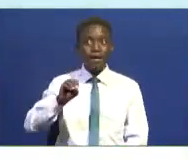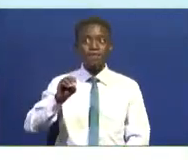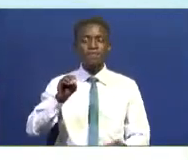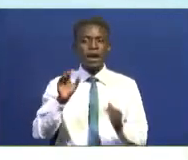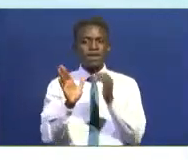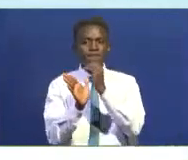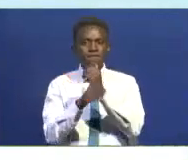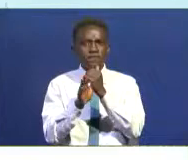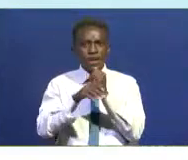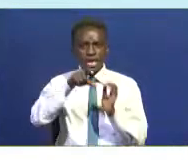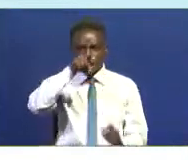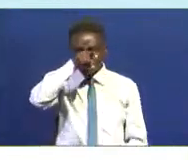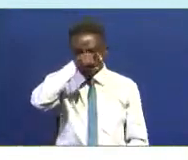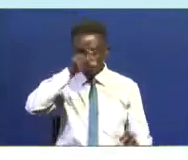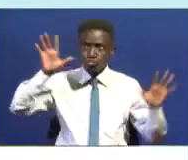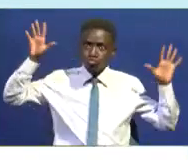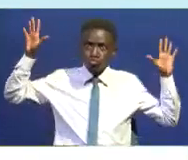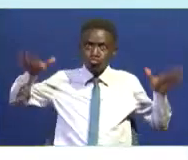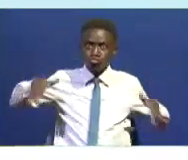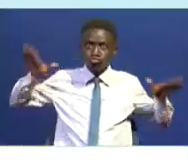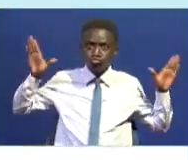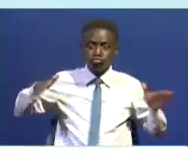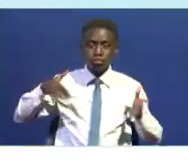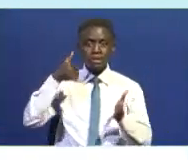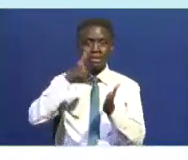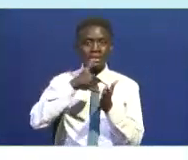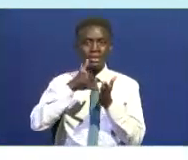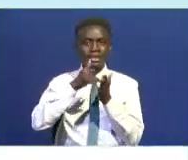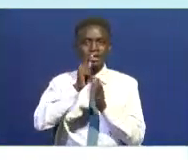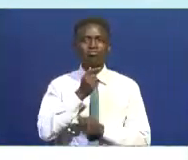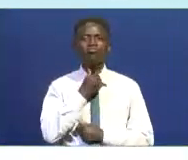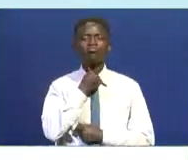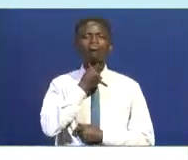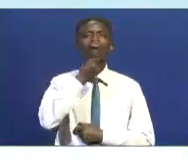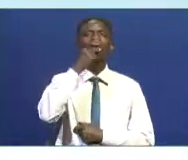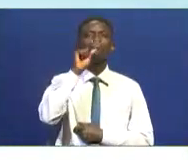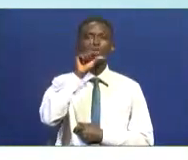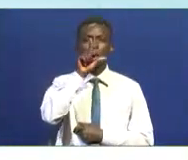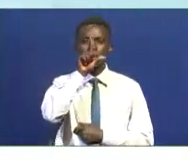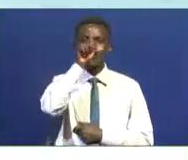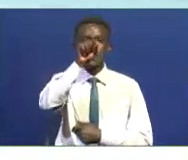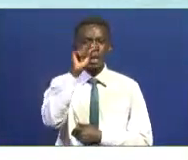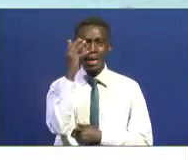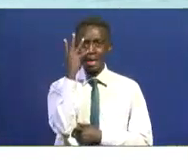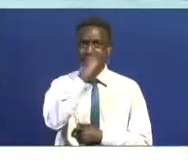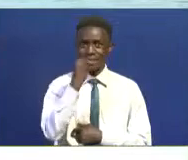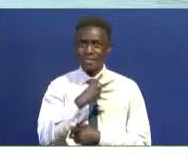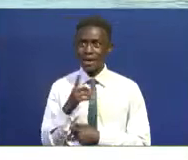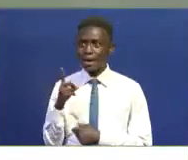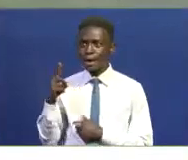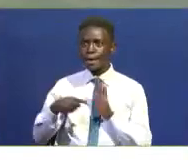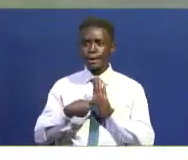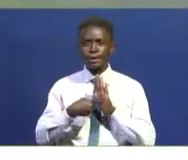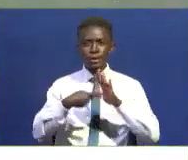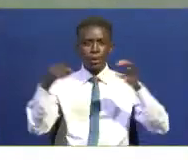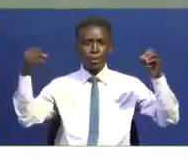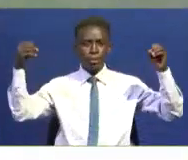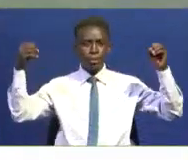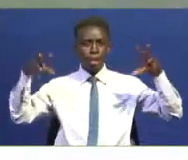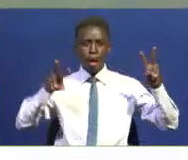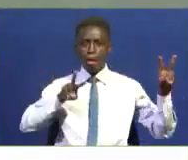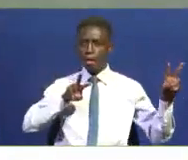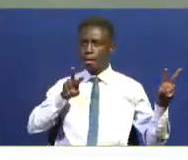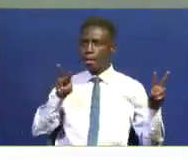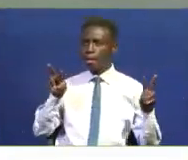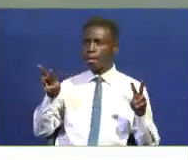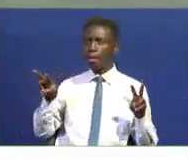the striking pink flamingo, this wetlands creates a vibrant spectacle that draws bird